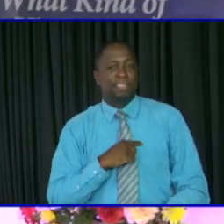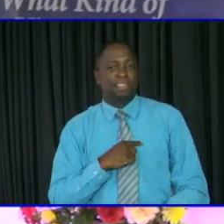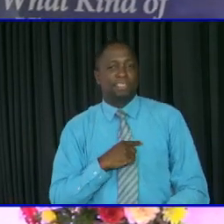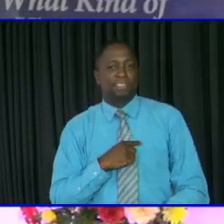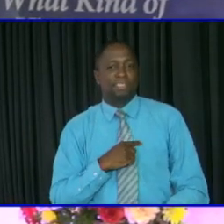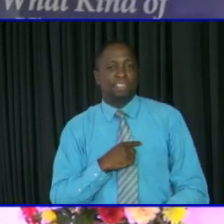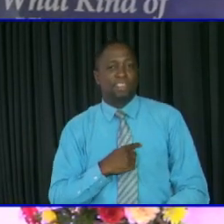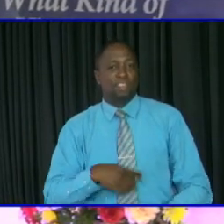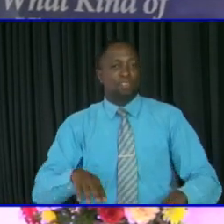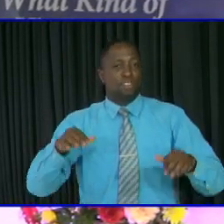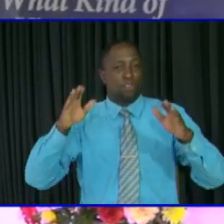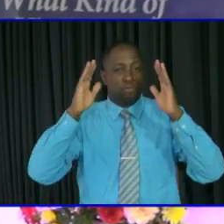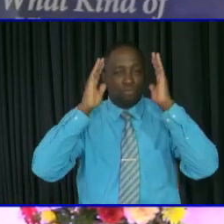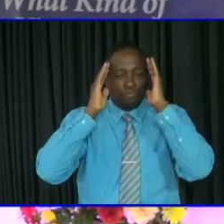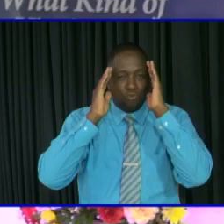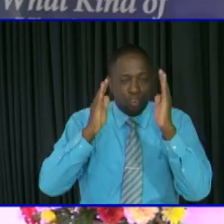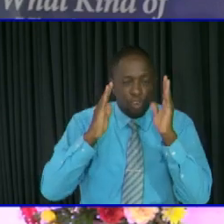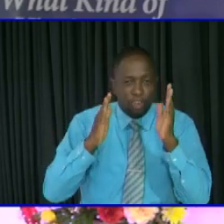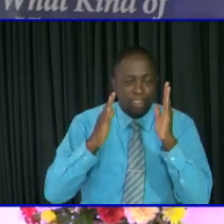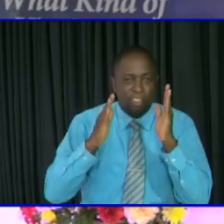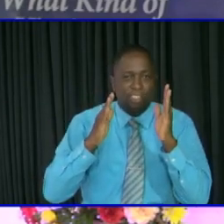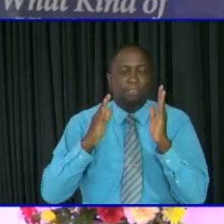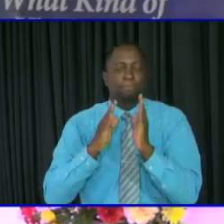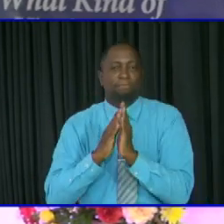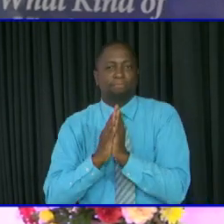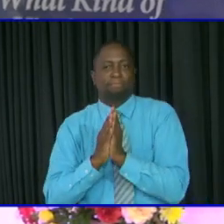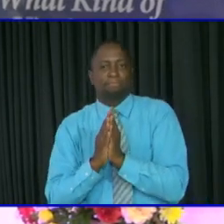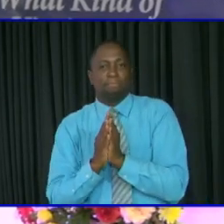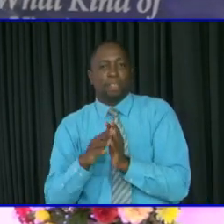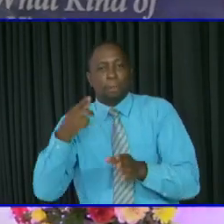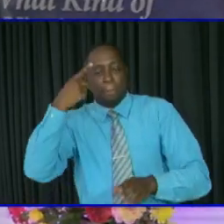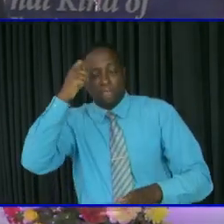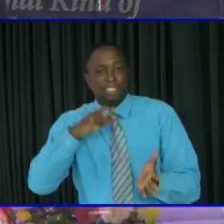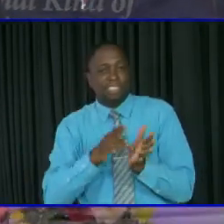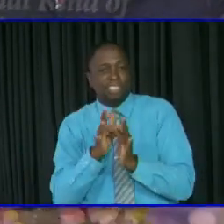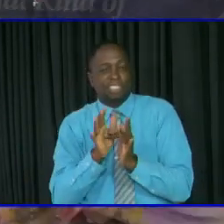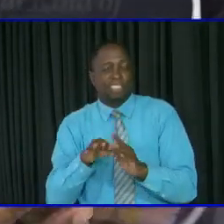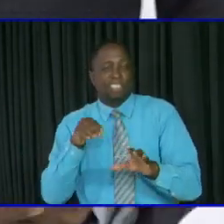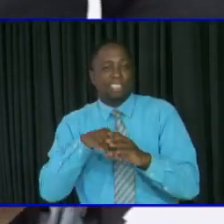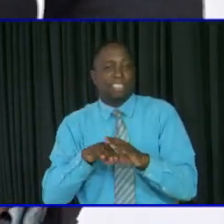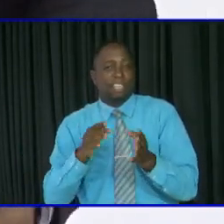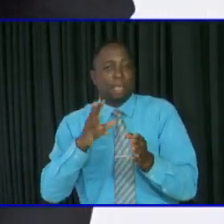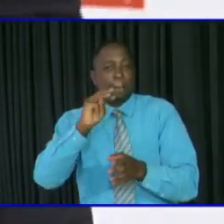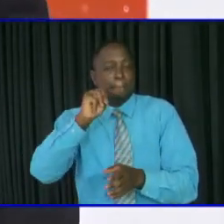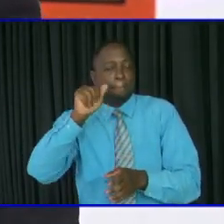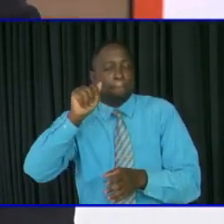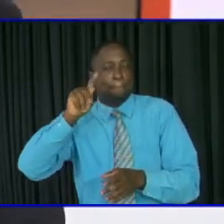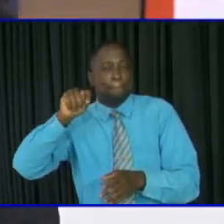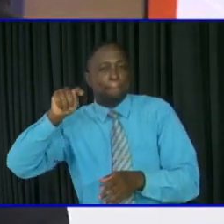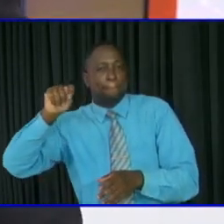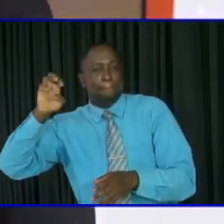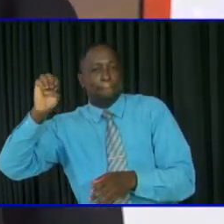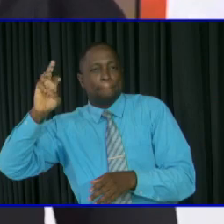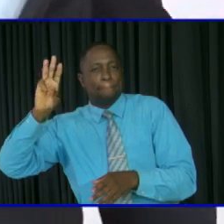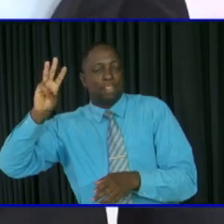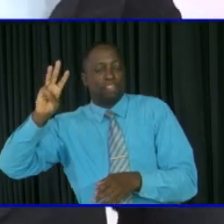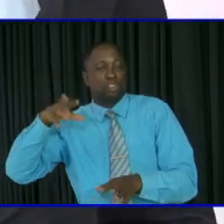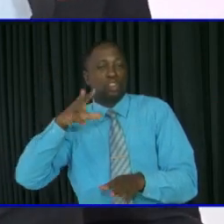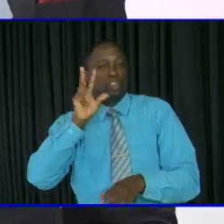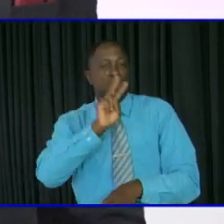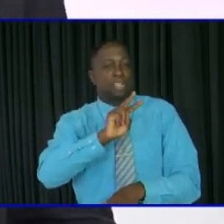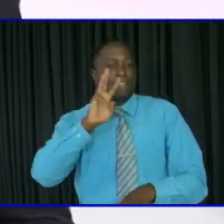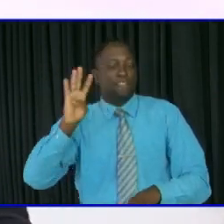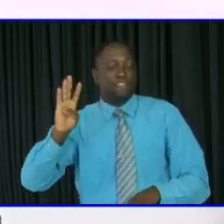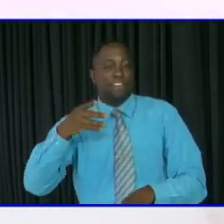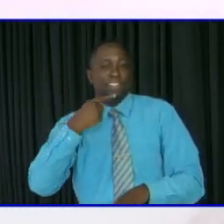alert. We must be constantly alert, because Jesus in St. Matthew 24, verse 24 says that the devil will